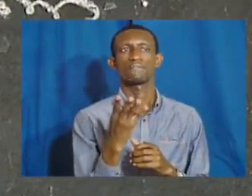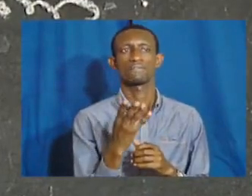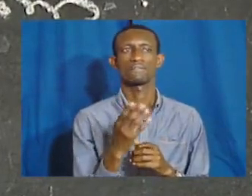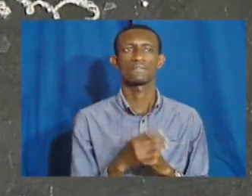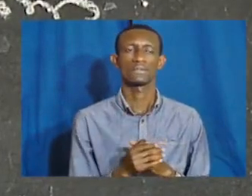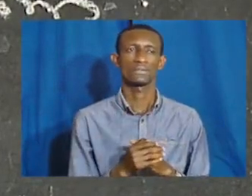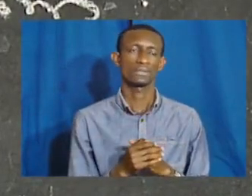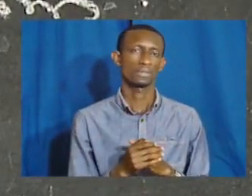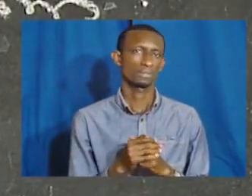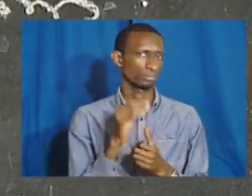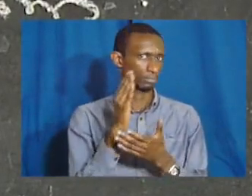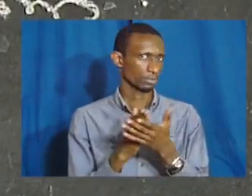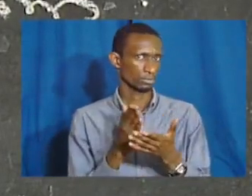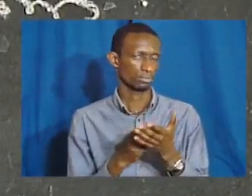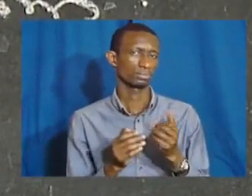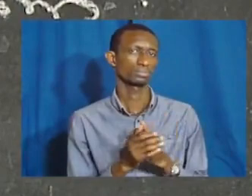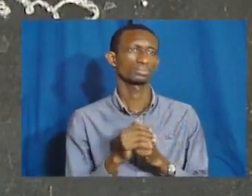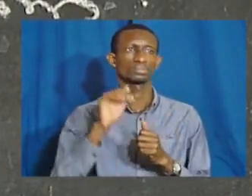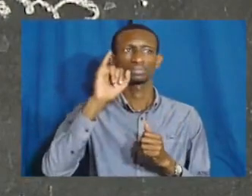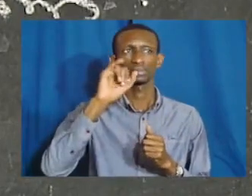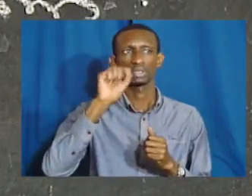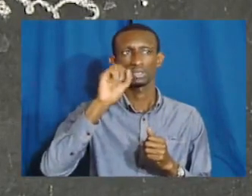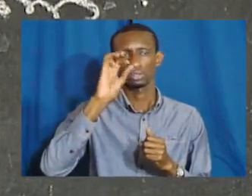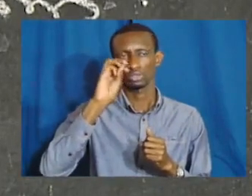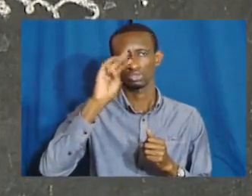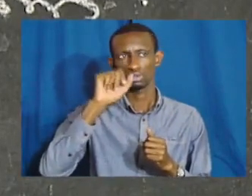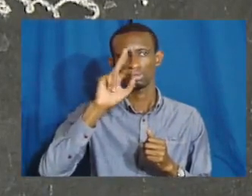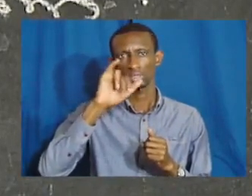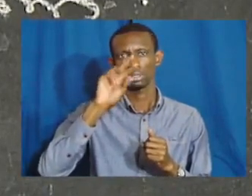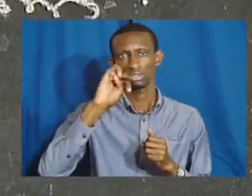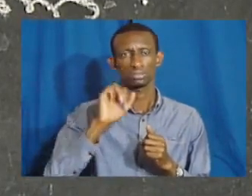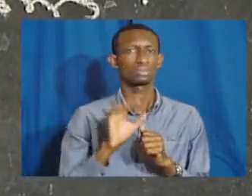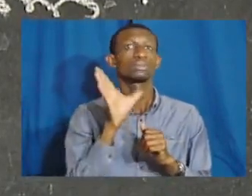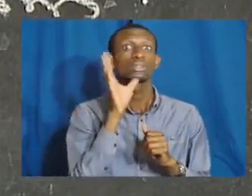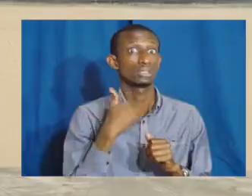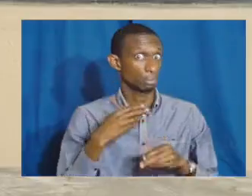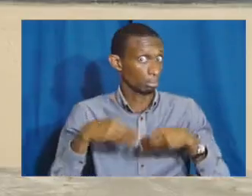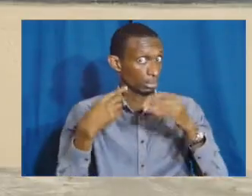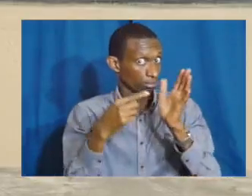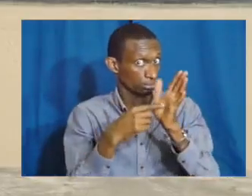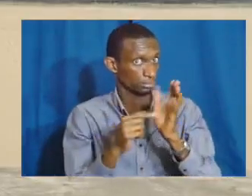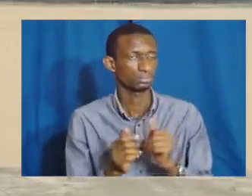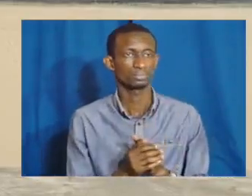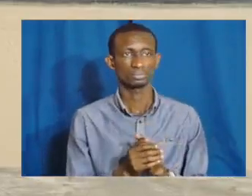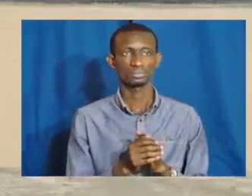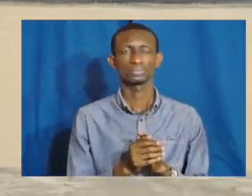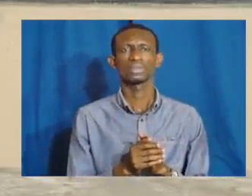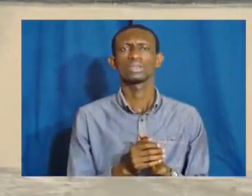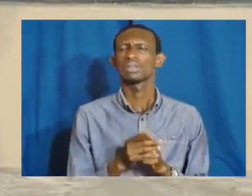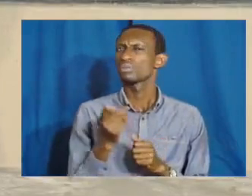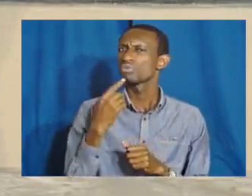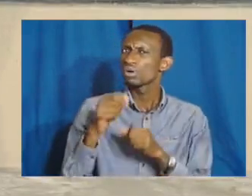So when we're talking about the chain isomerism, let me just give an example. If we are talking about the chain